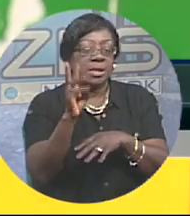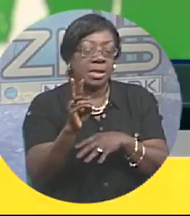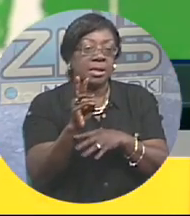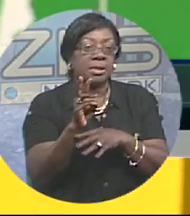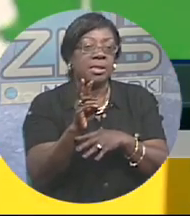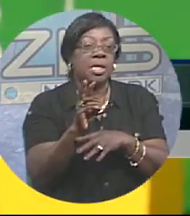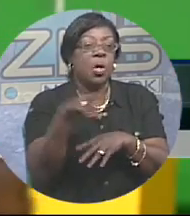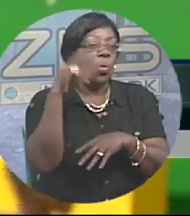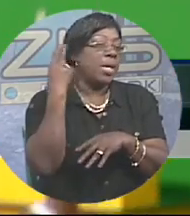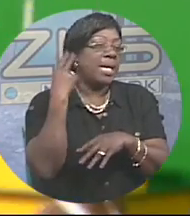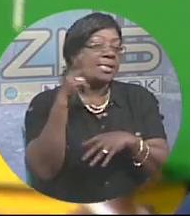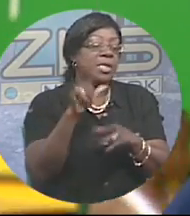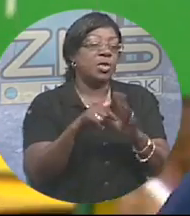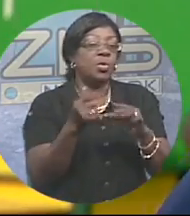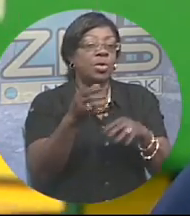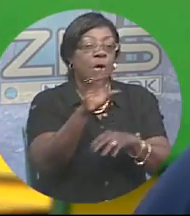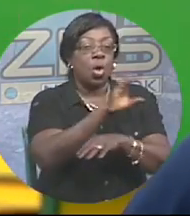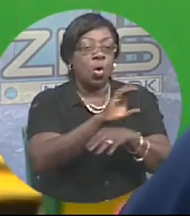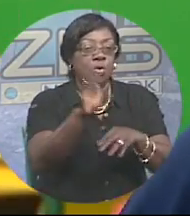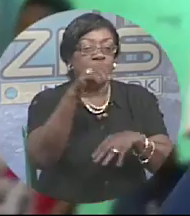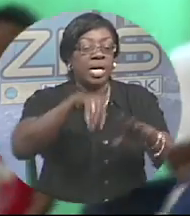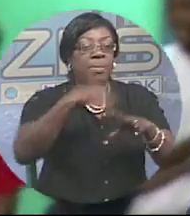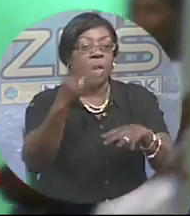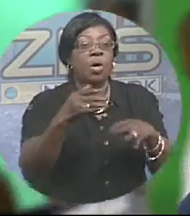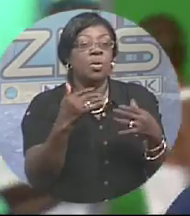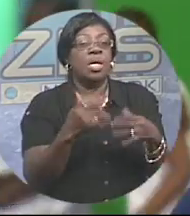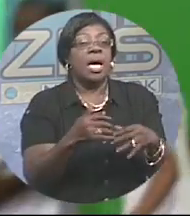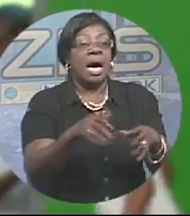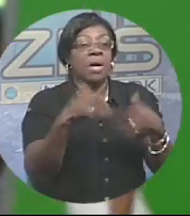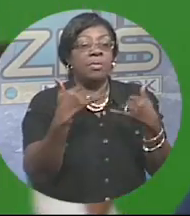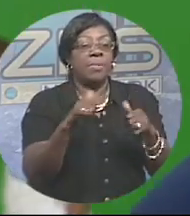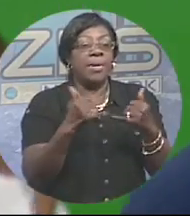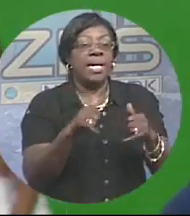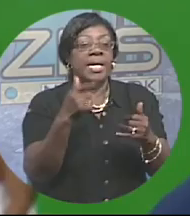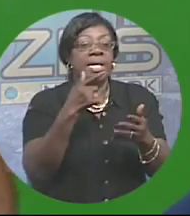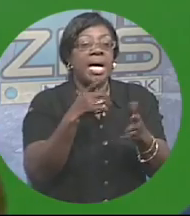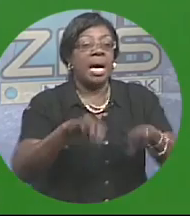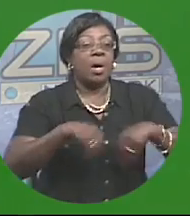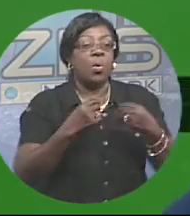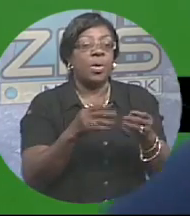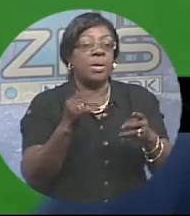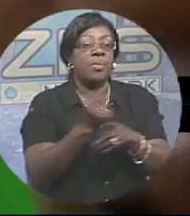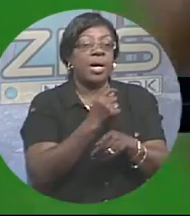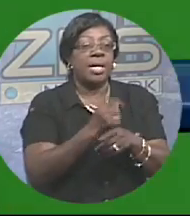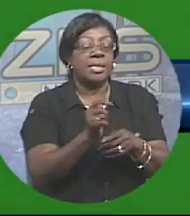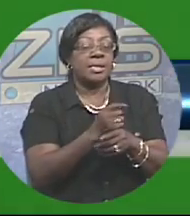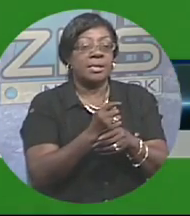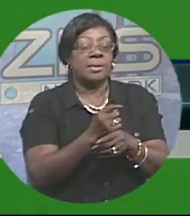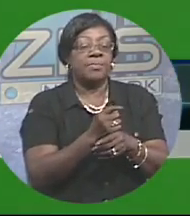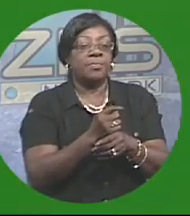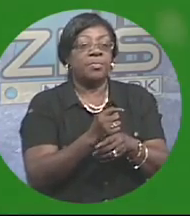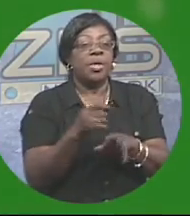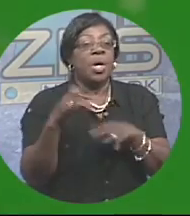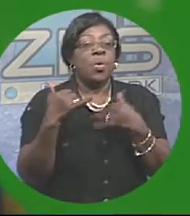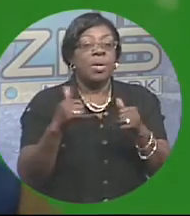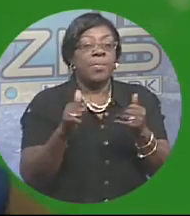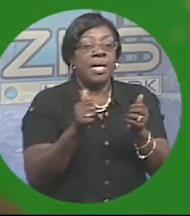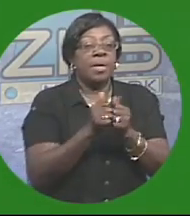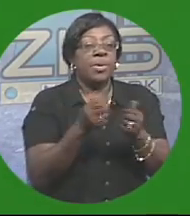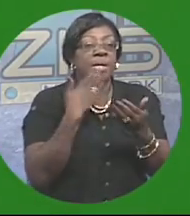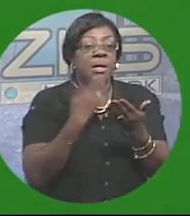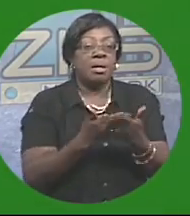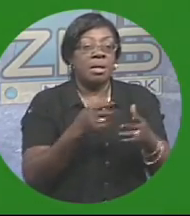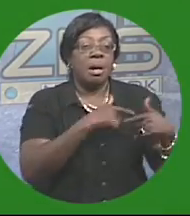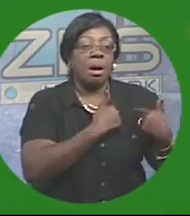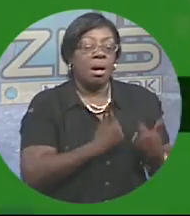coach execute our game plan, you know, when we come with a victory, thanks to God. I believe we play okay, but we didn't play our full potential. I think we play with good heart